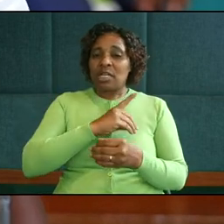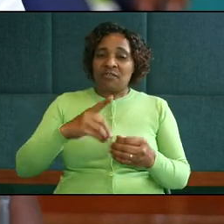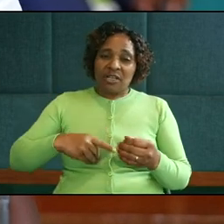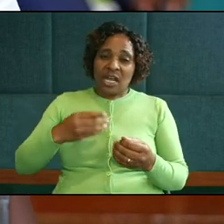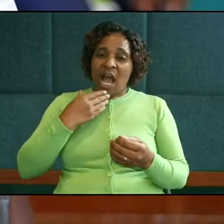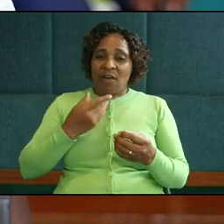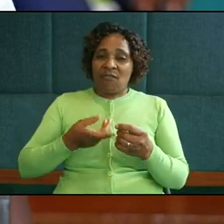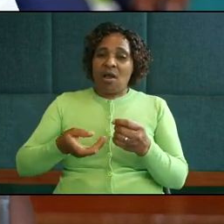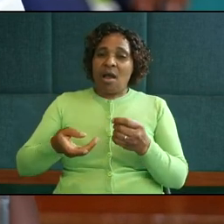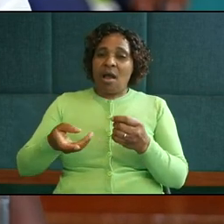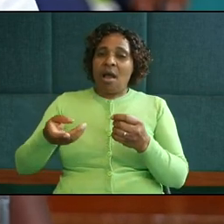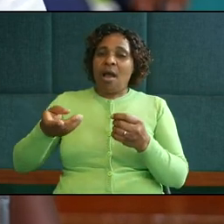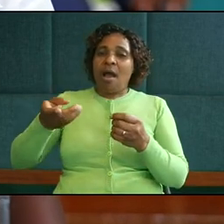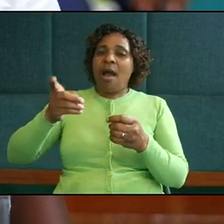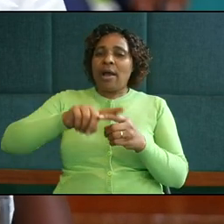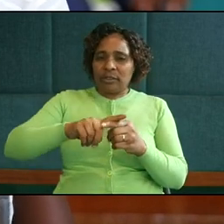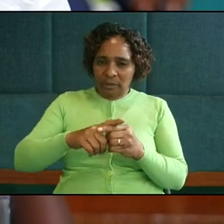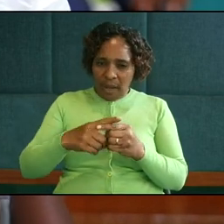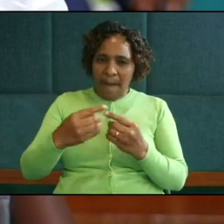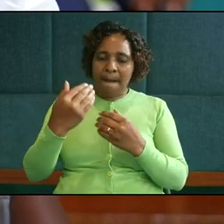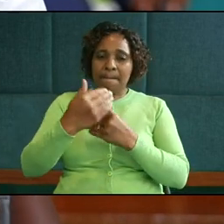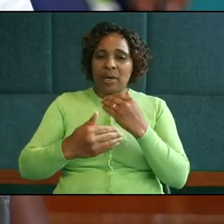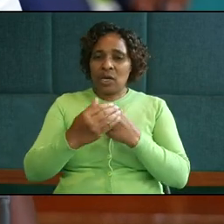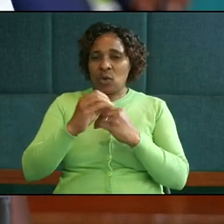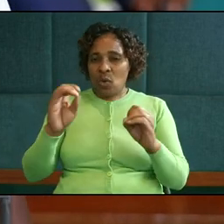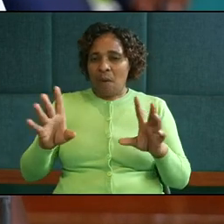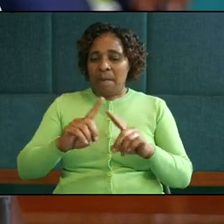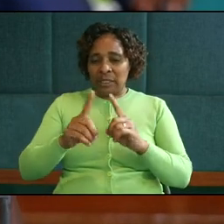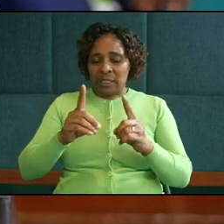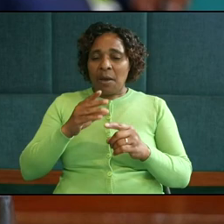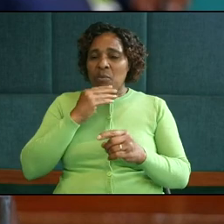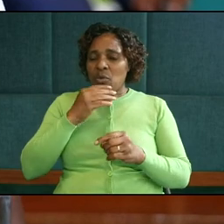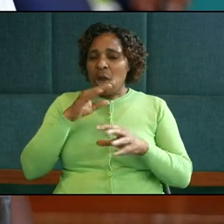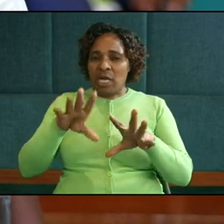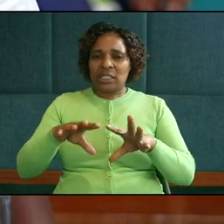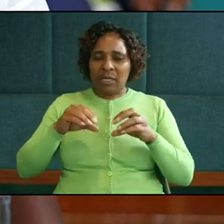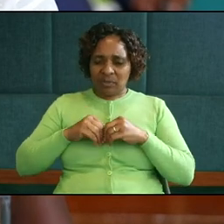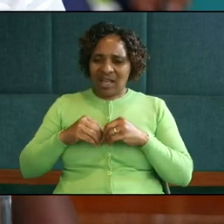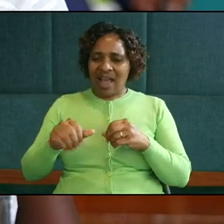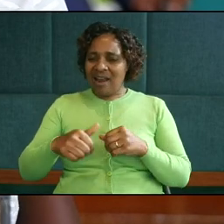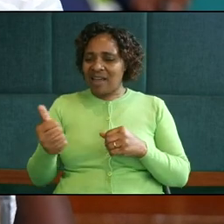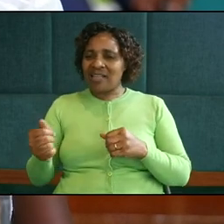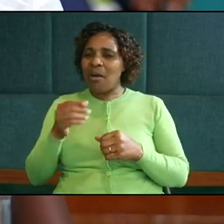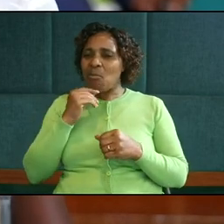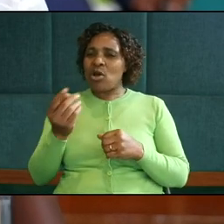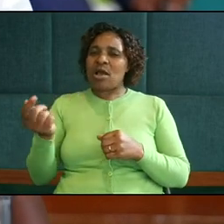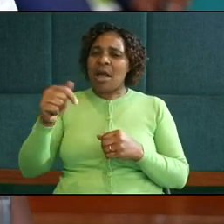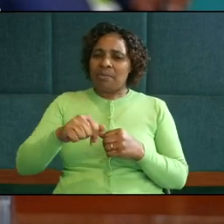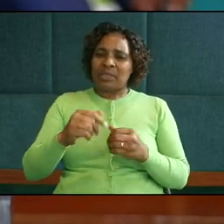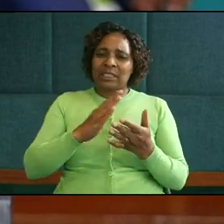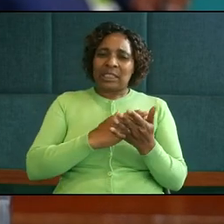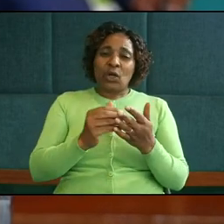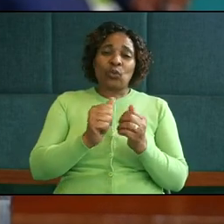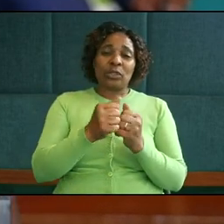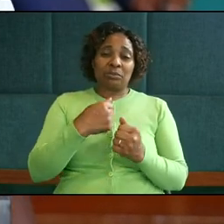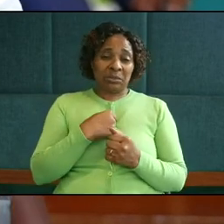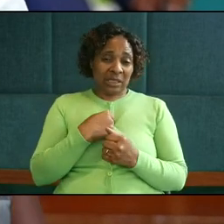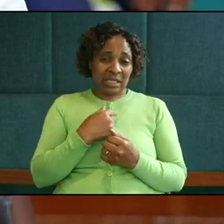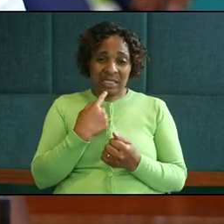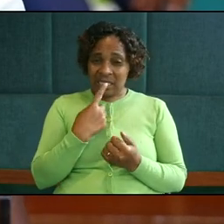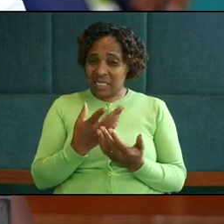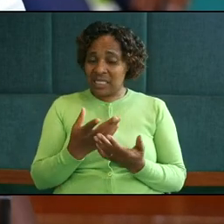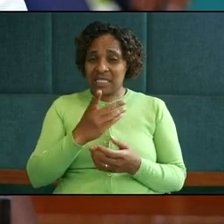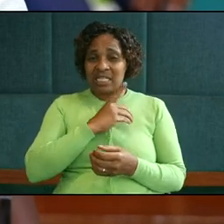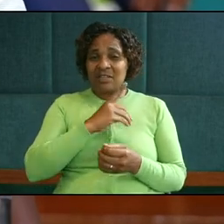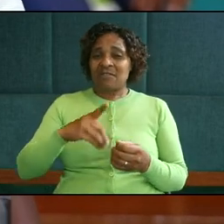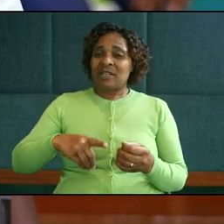bread. "Here you are," he said. As the boy accepted the bread, another boy came over. "Could you share with me?" he asked.